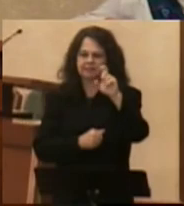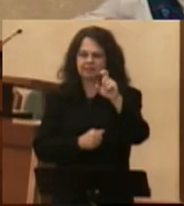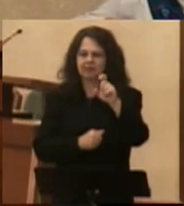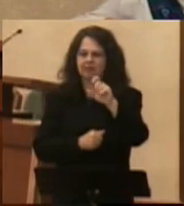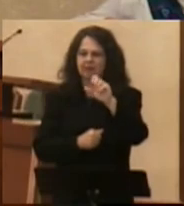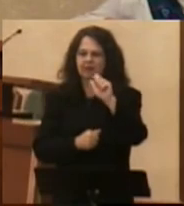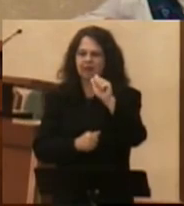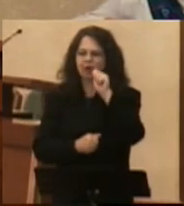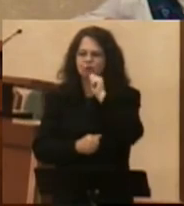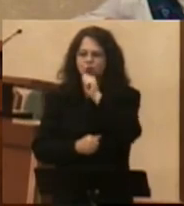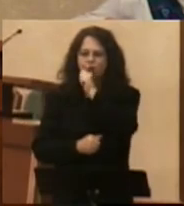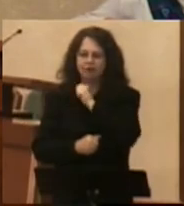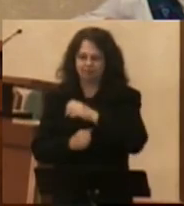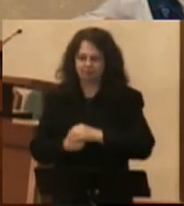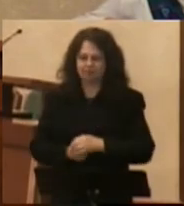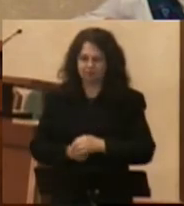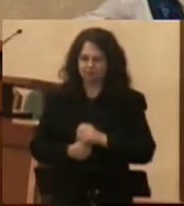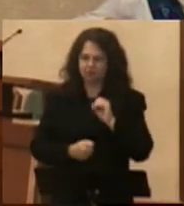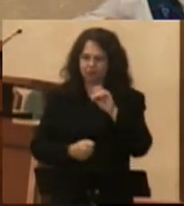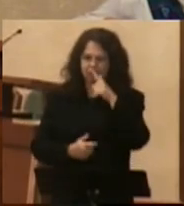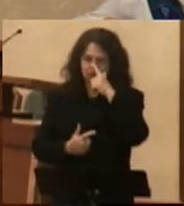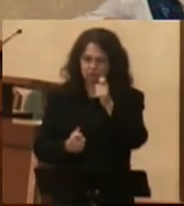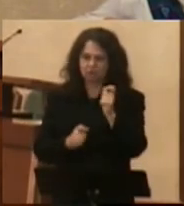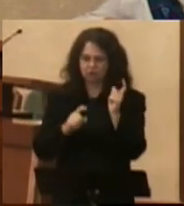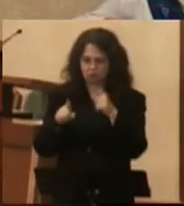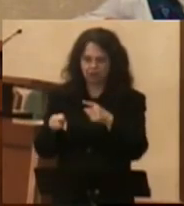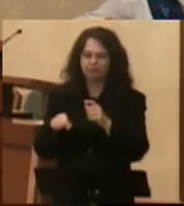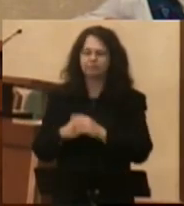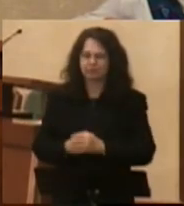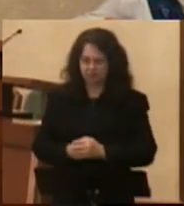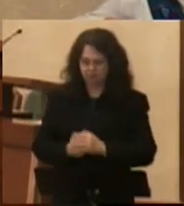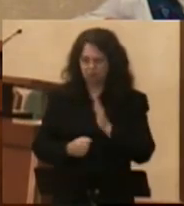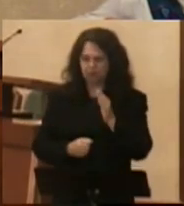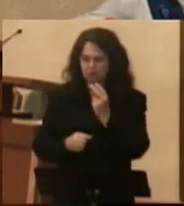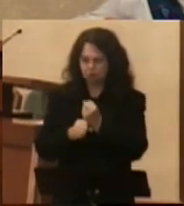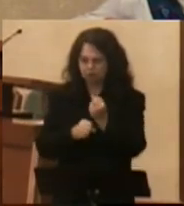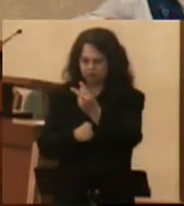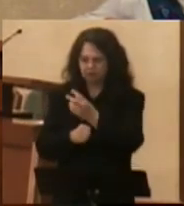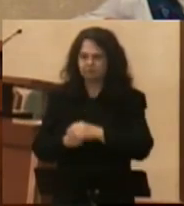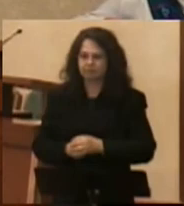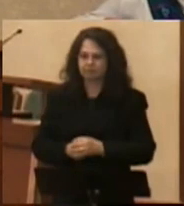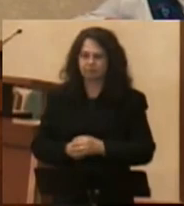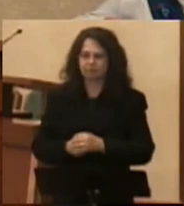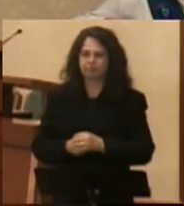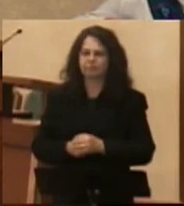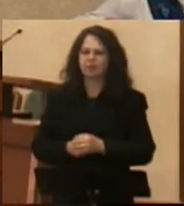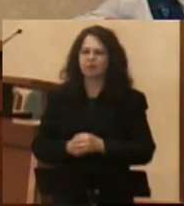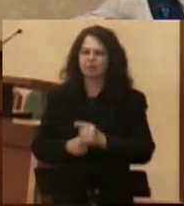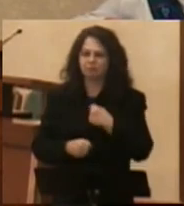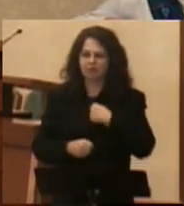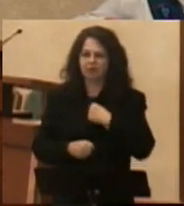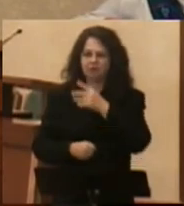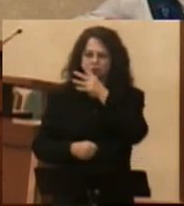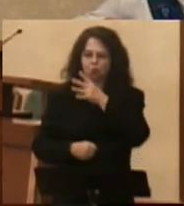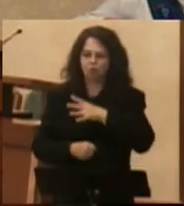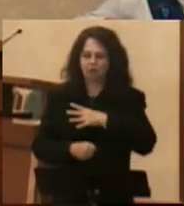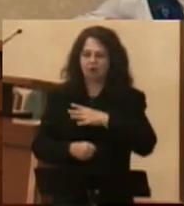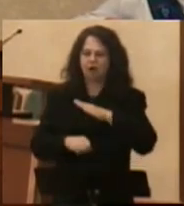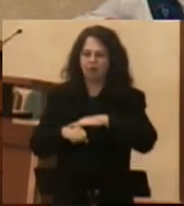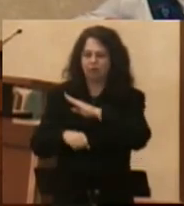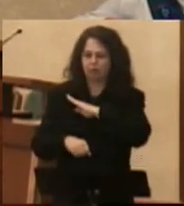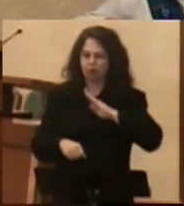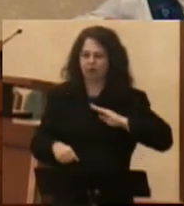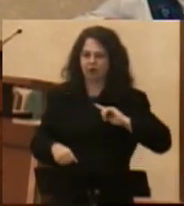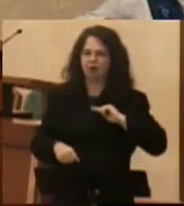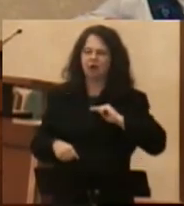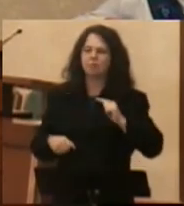study and fellowship that are listed in your bulletin. And one last thing. As a member of the Women's Board, I would personally like to invite you to attend